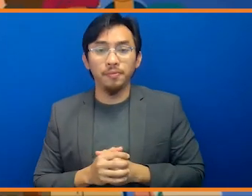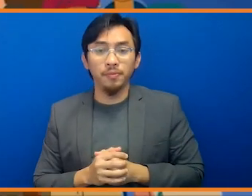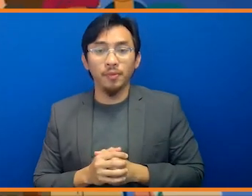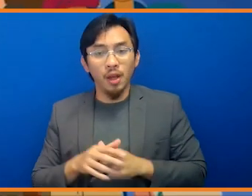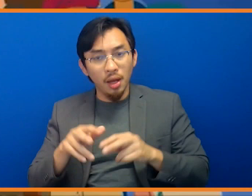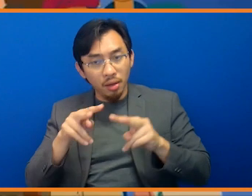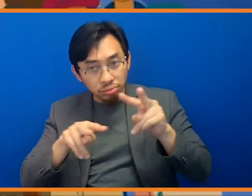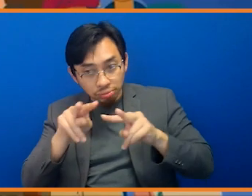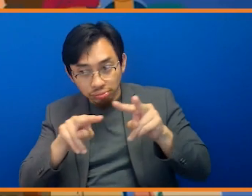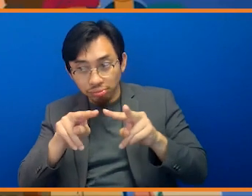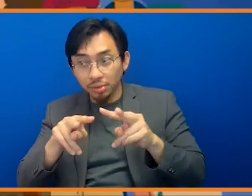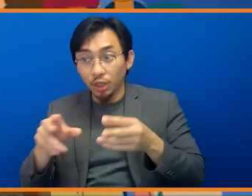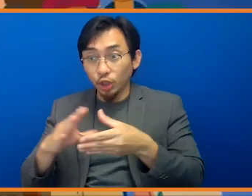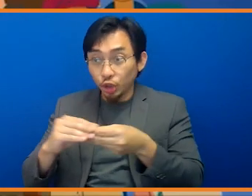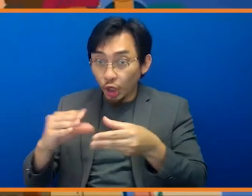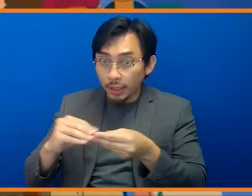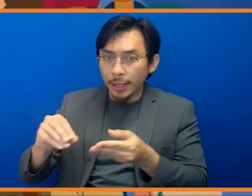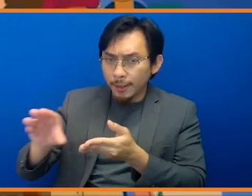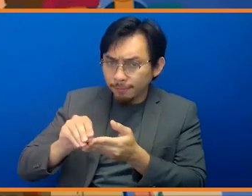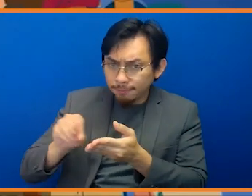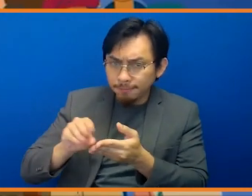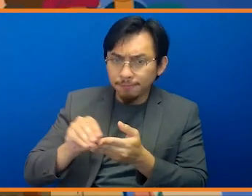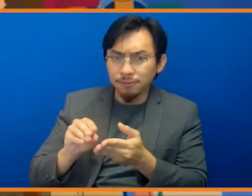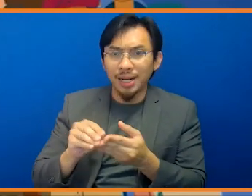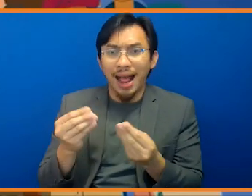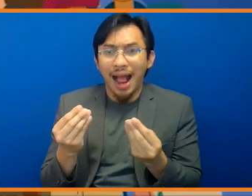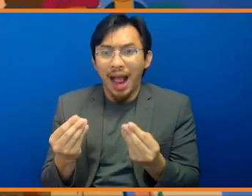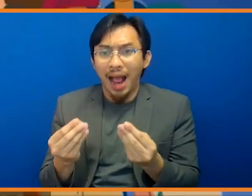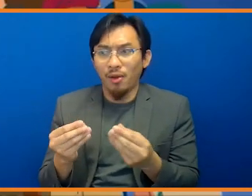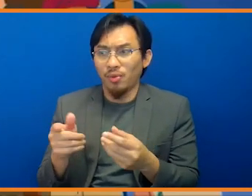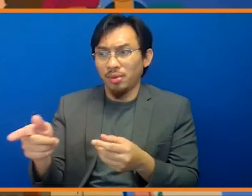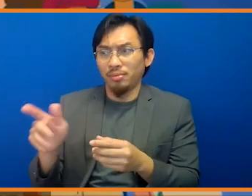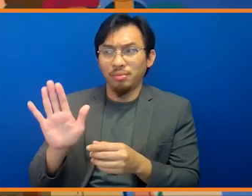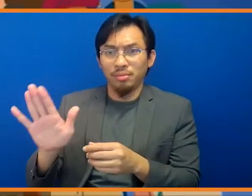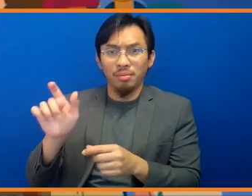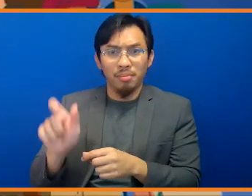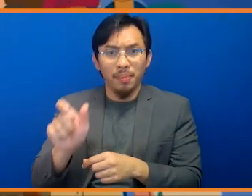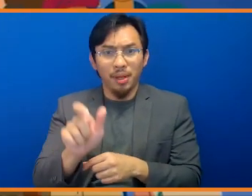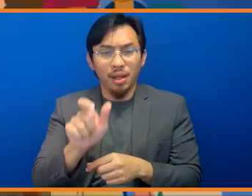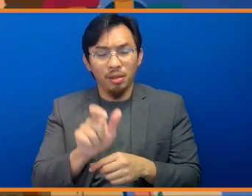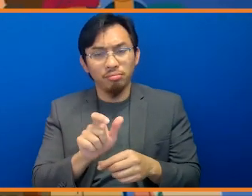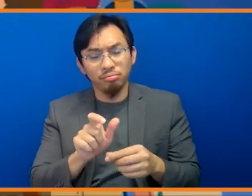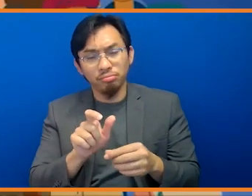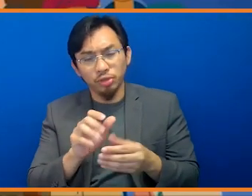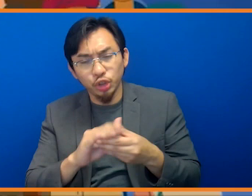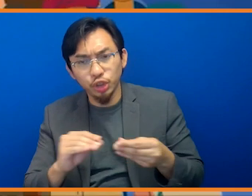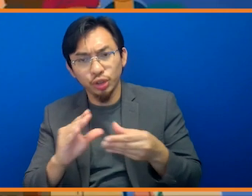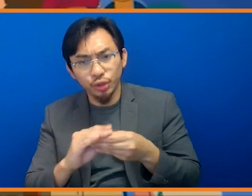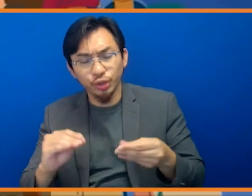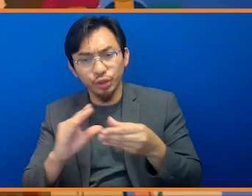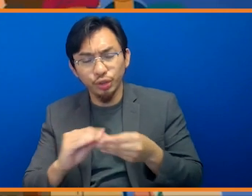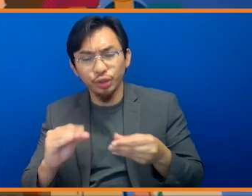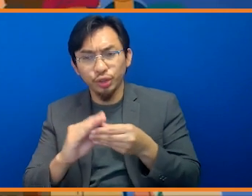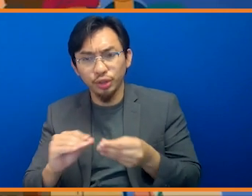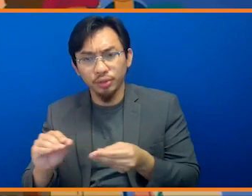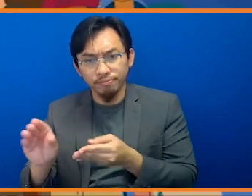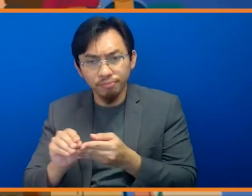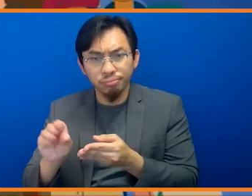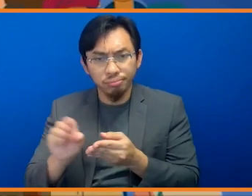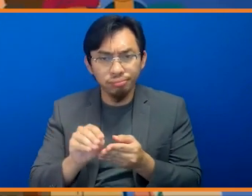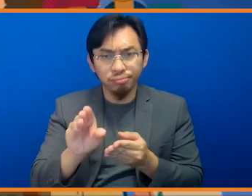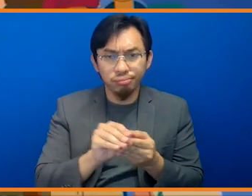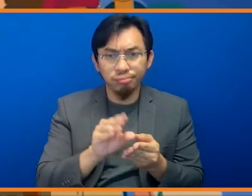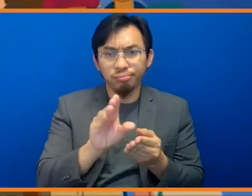Monitor and record the story. Record how people tell their story is in order to record the connotation and significance in the